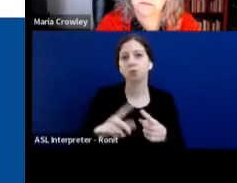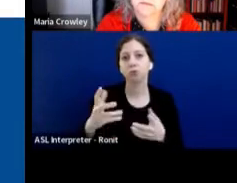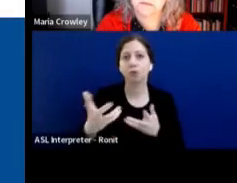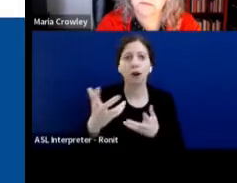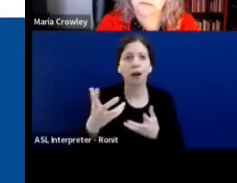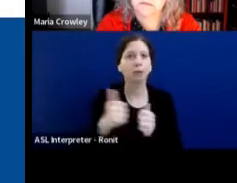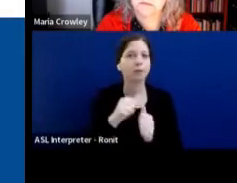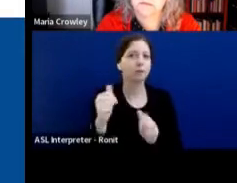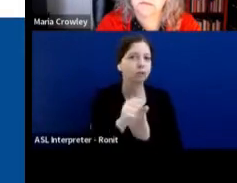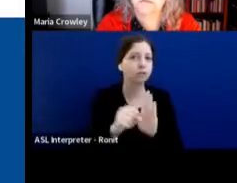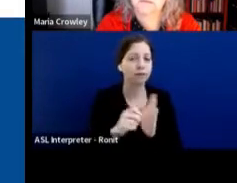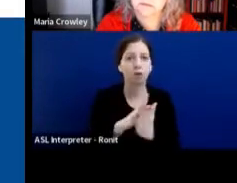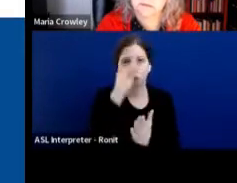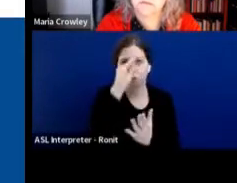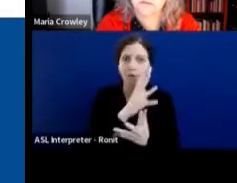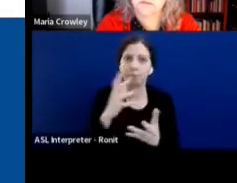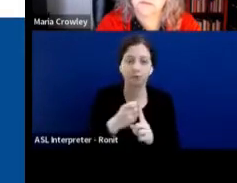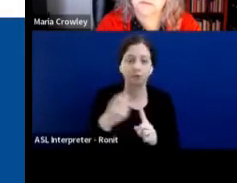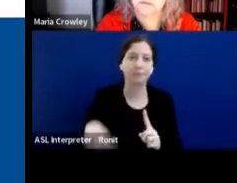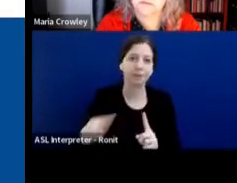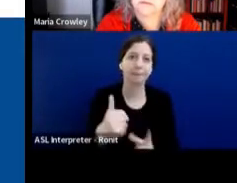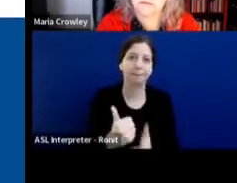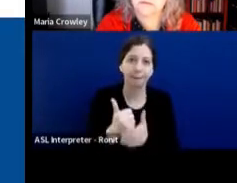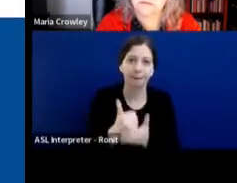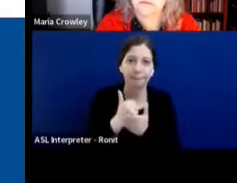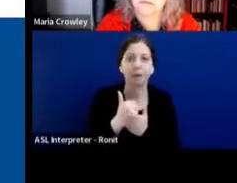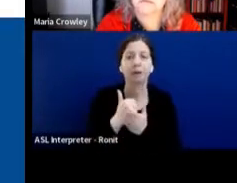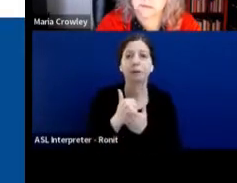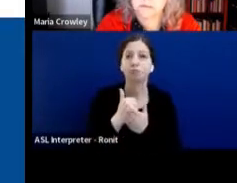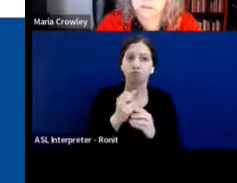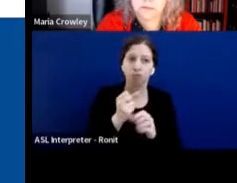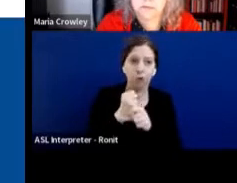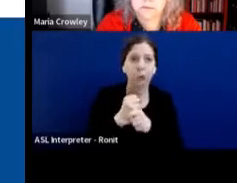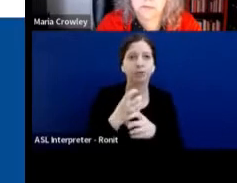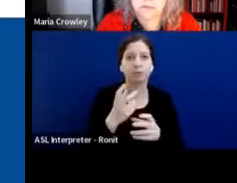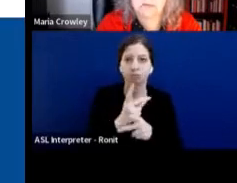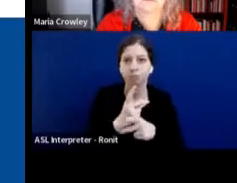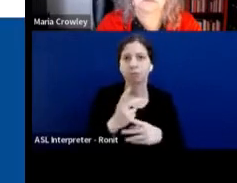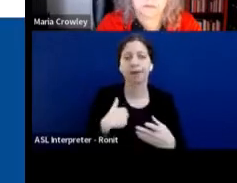and I've learned so much from them, and it's helped me produce. And I think that's the